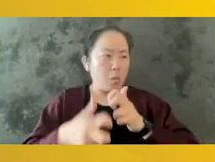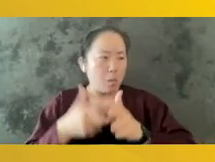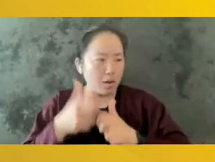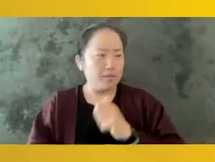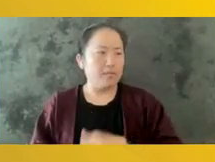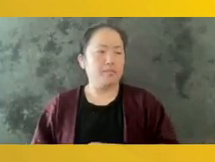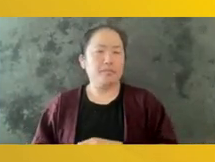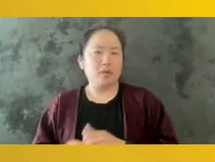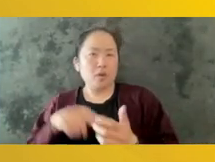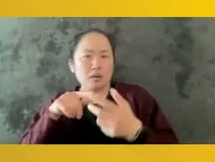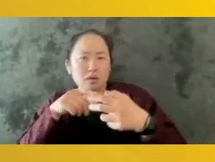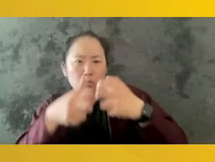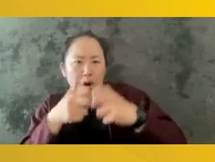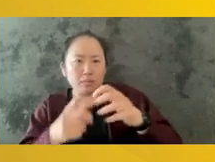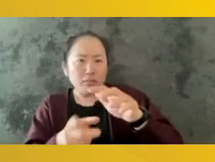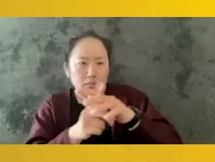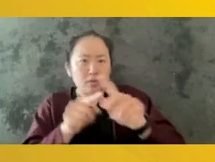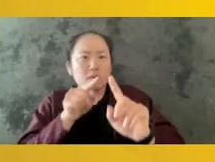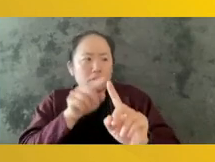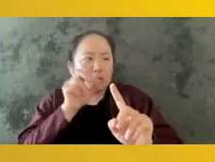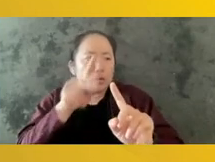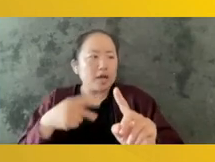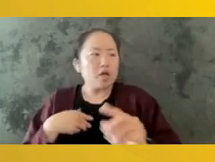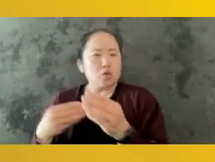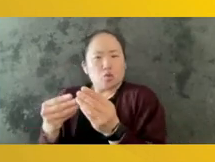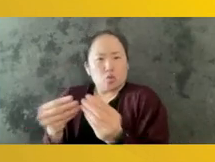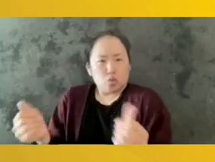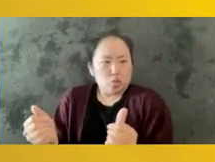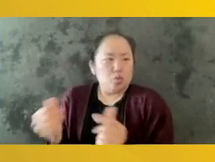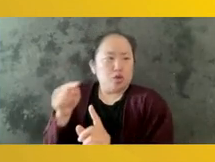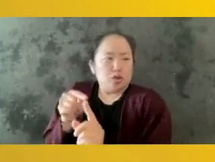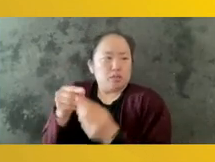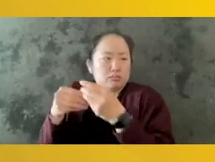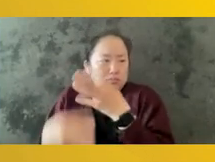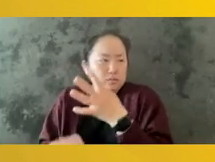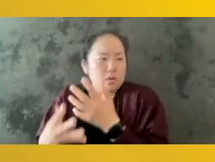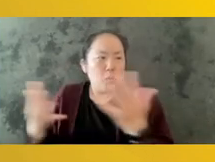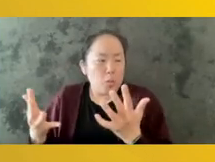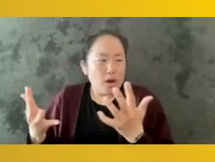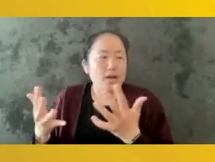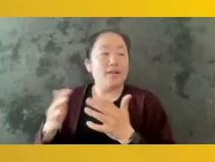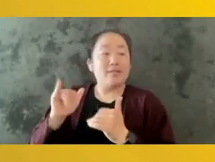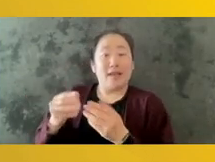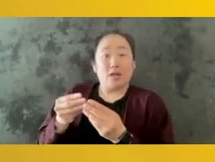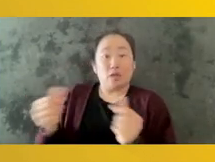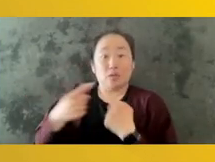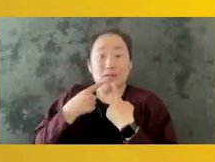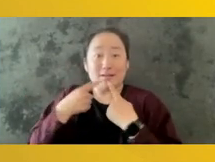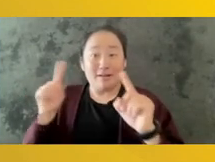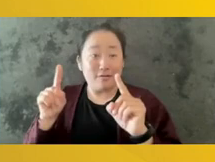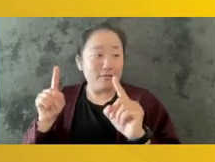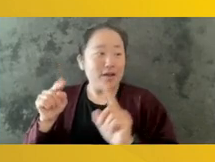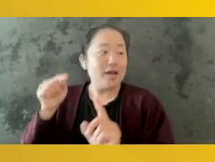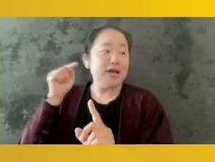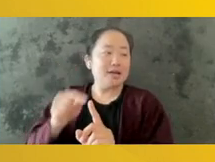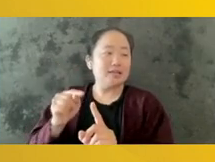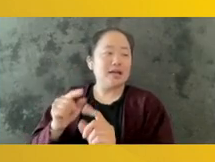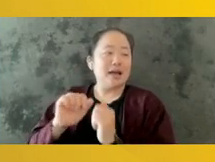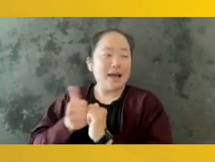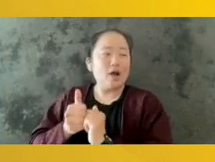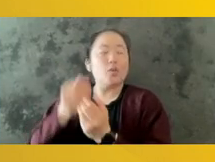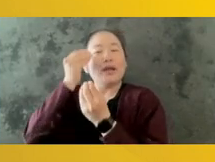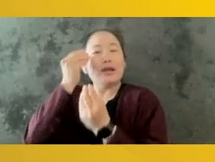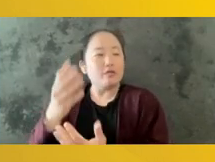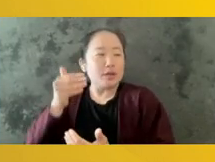effectively carried out by an information processing agent. Tandy, go ahead and add that definition to the